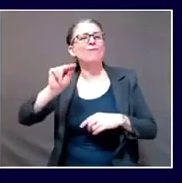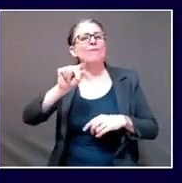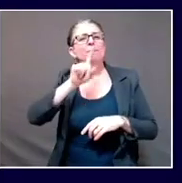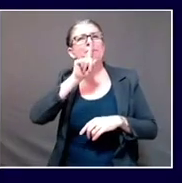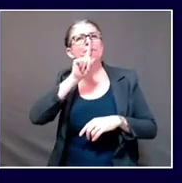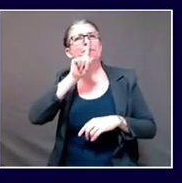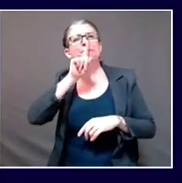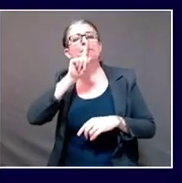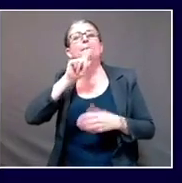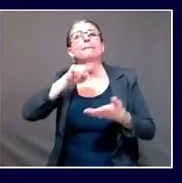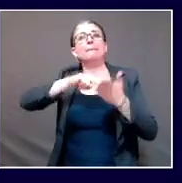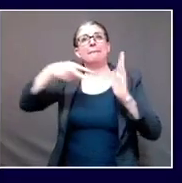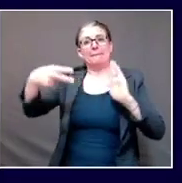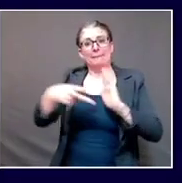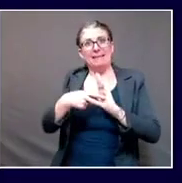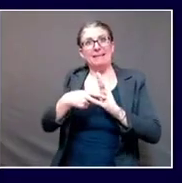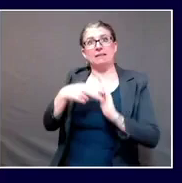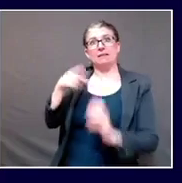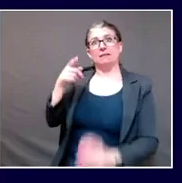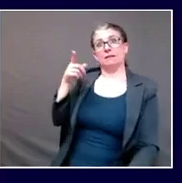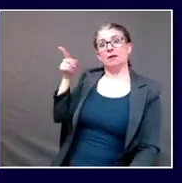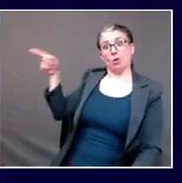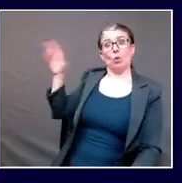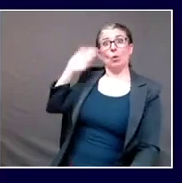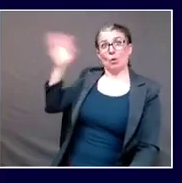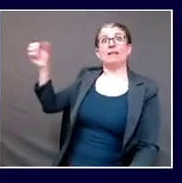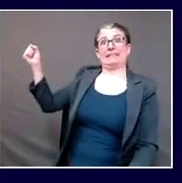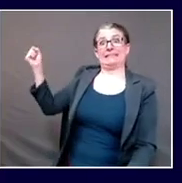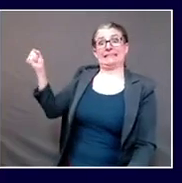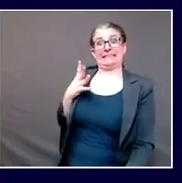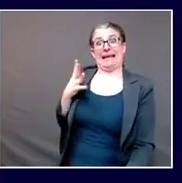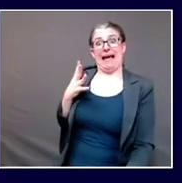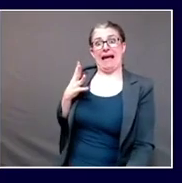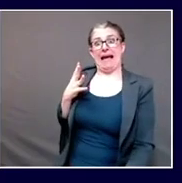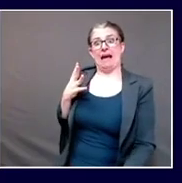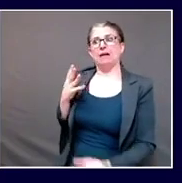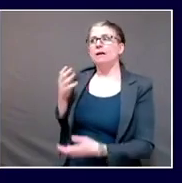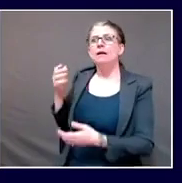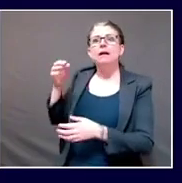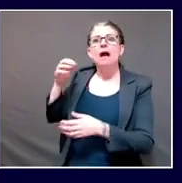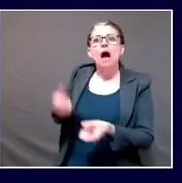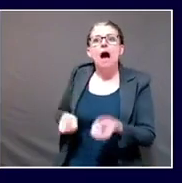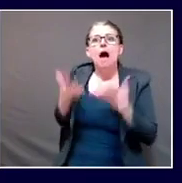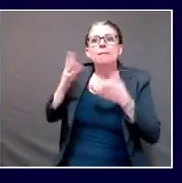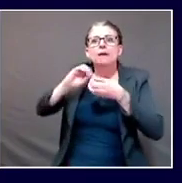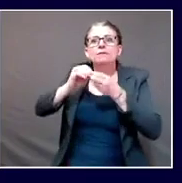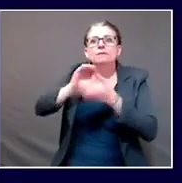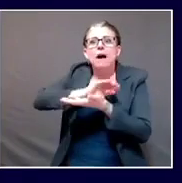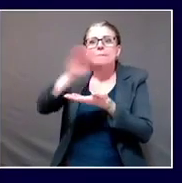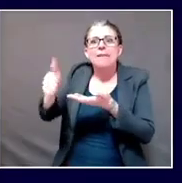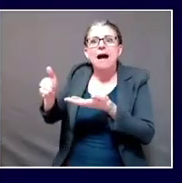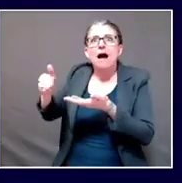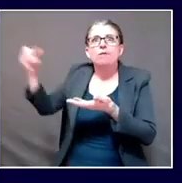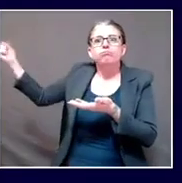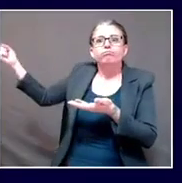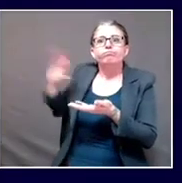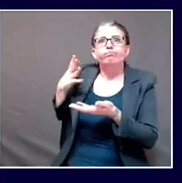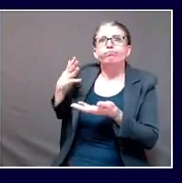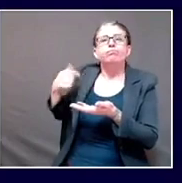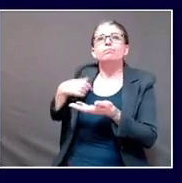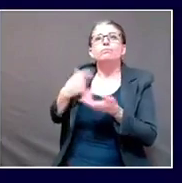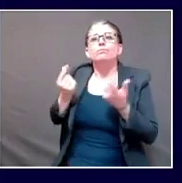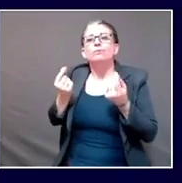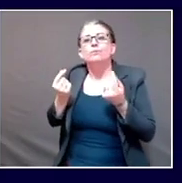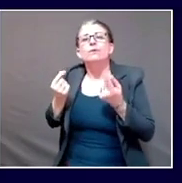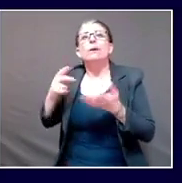the facilities that we would like the vaccine shipped to. The amounts that we are allocated are given to us. It's much more